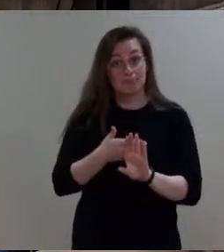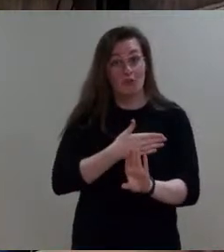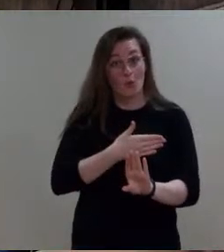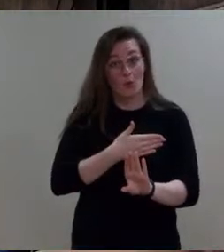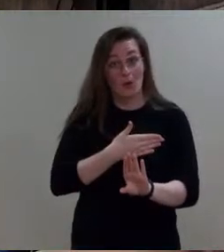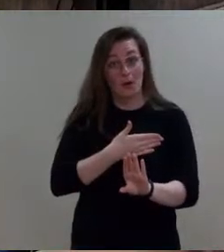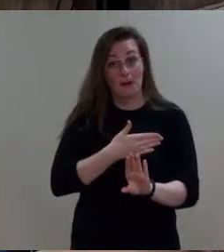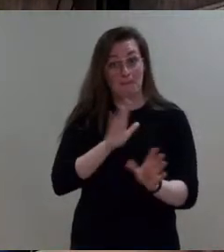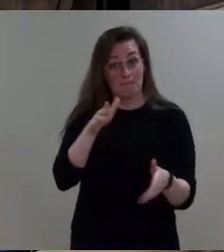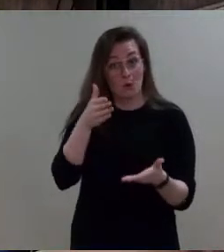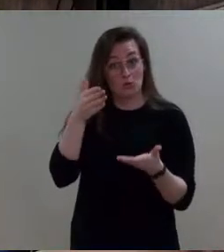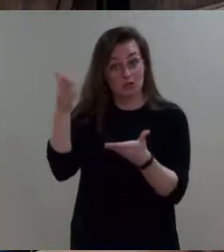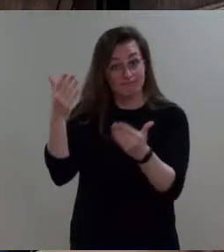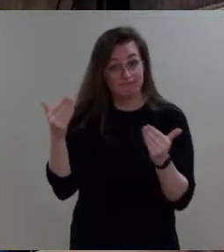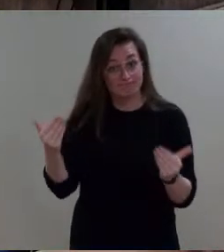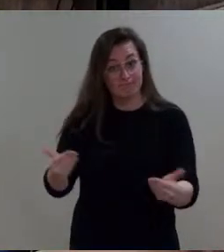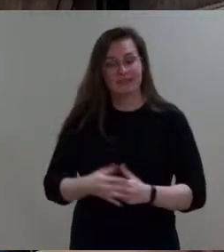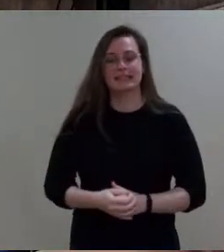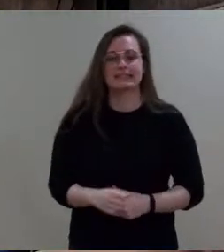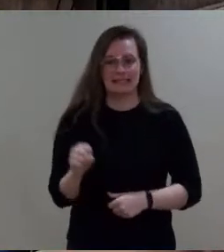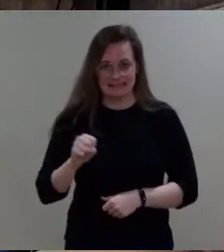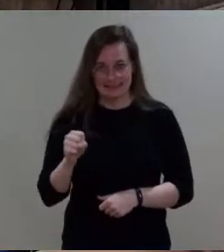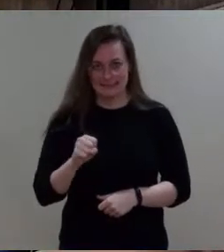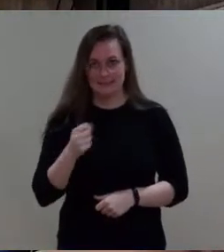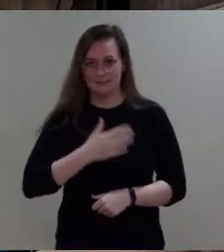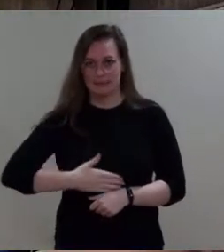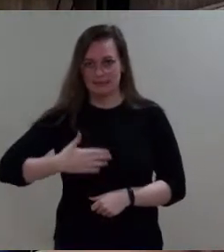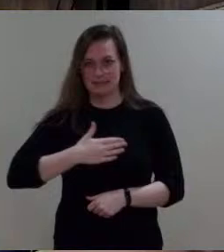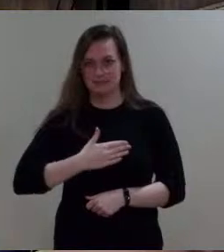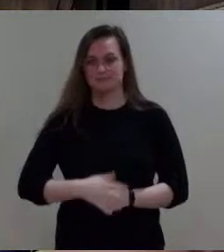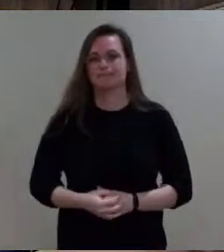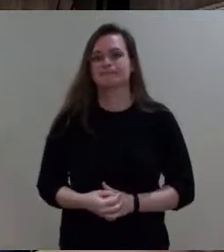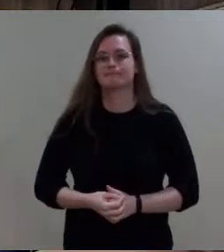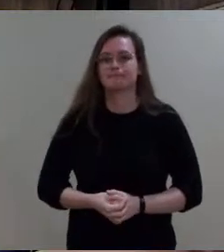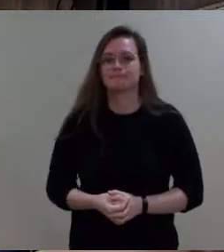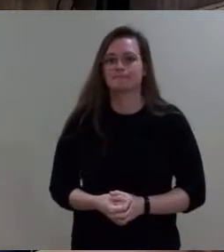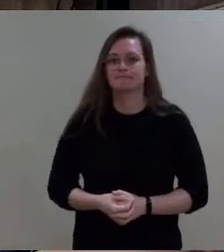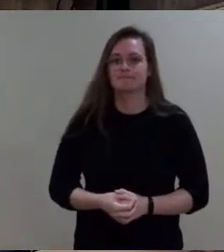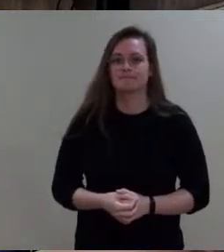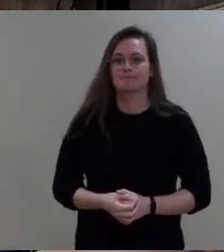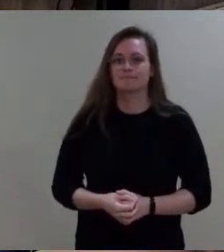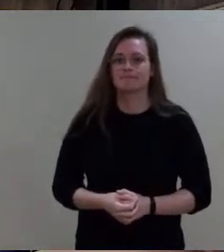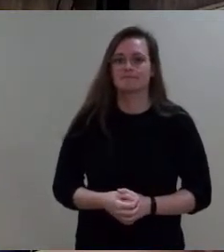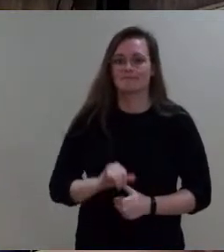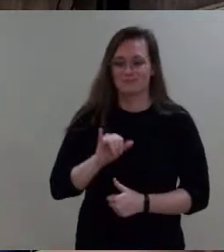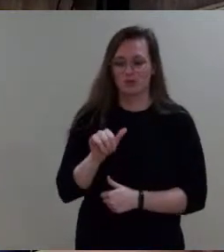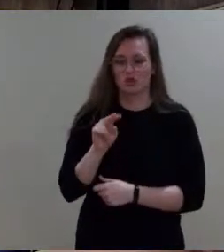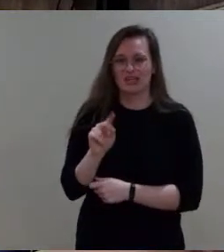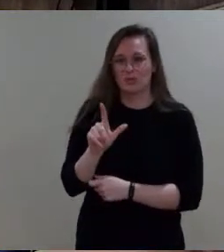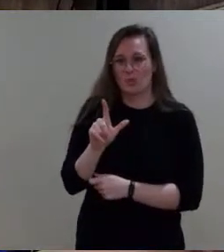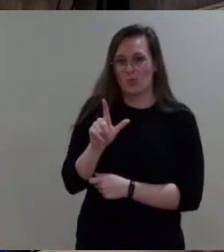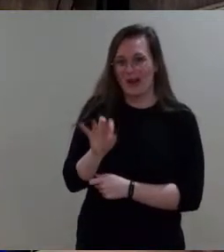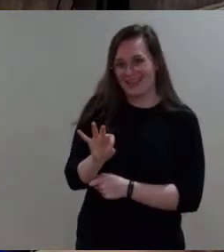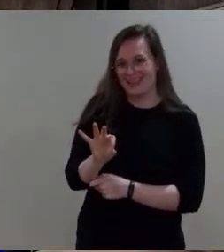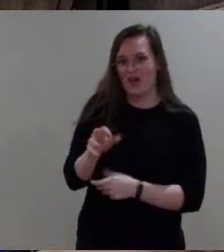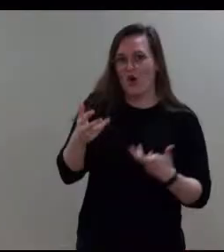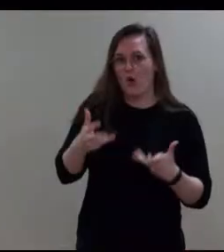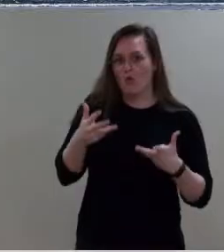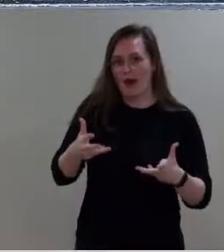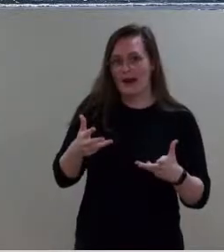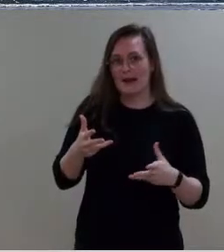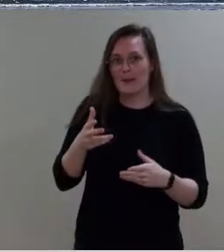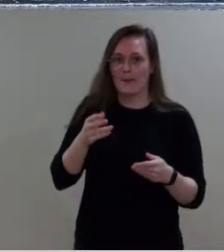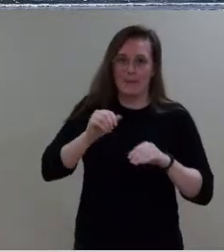floor? Yes, Your Worship, I would. Council would have also received on January 29th a report on deed transfer